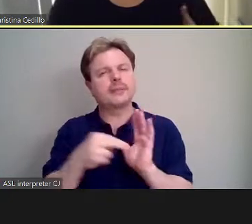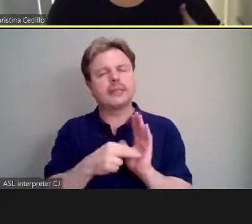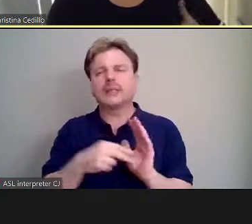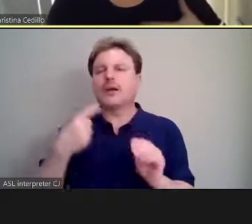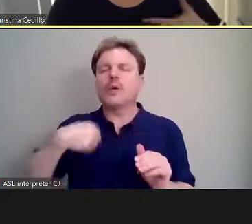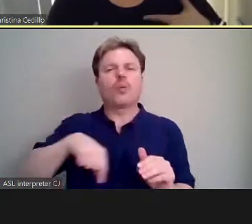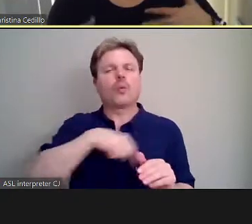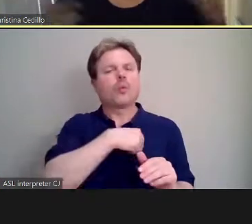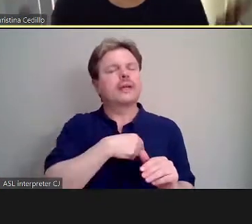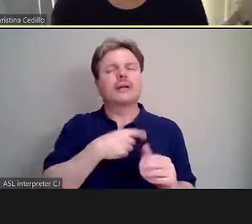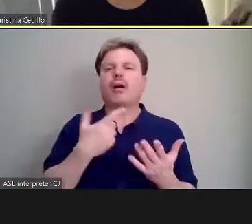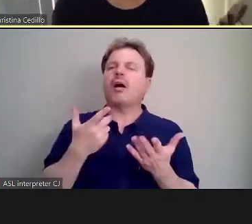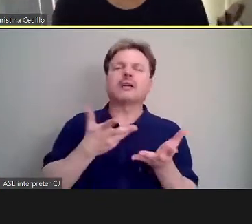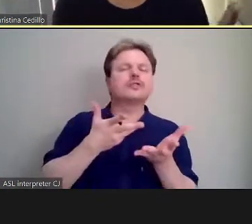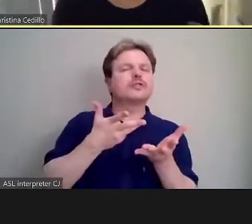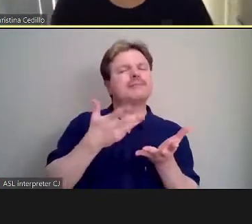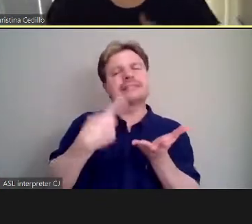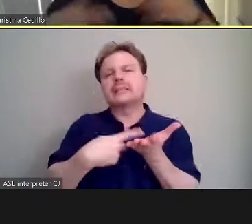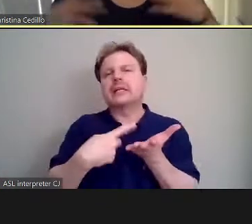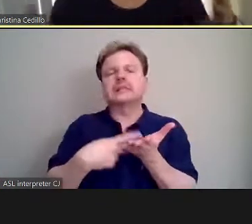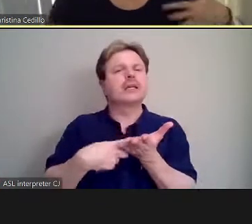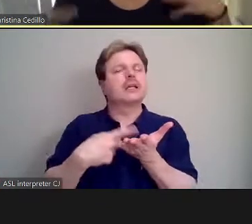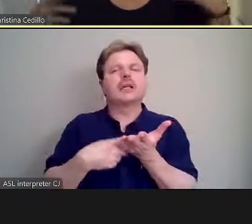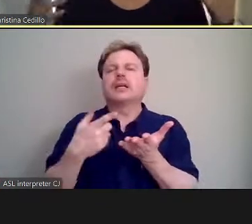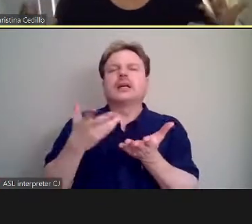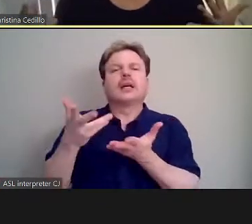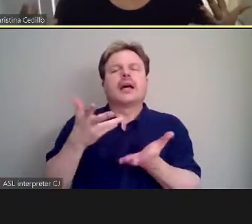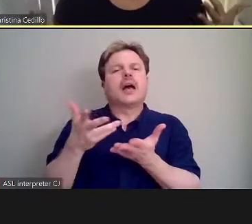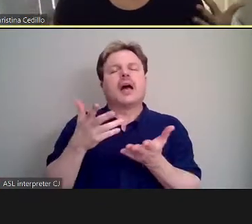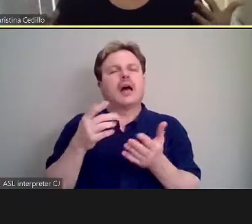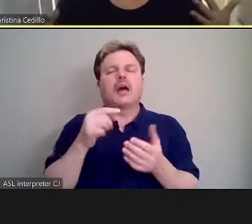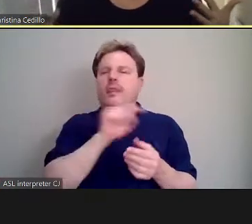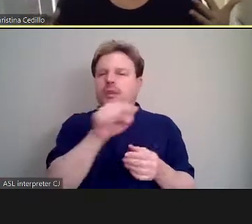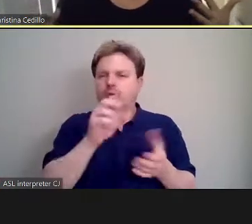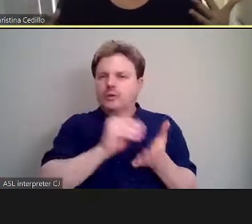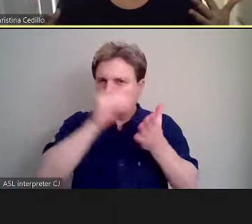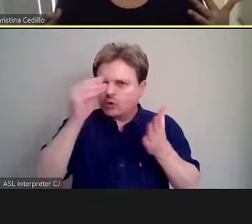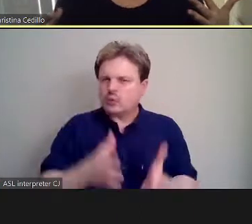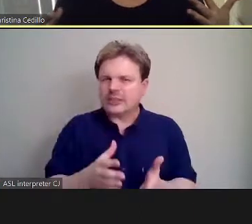about helping students who have been racialized